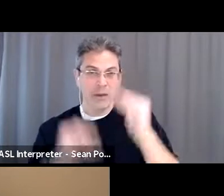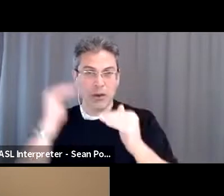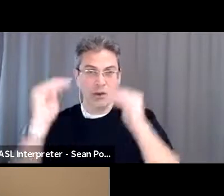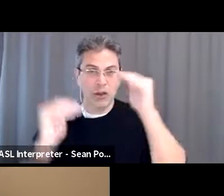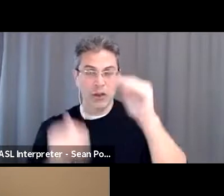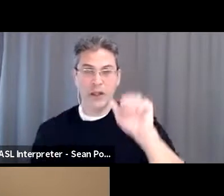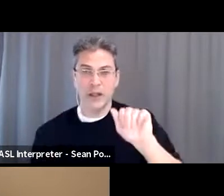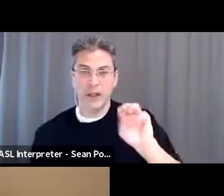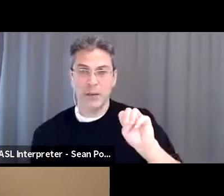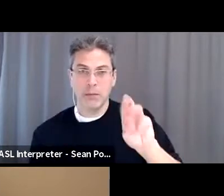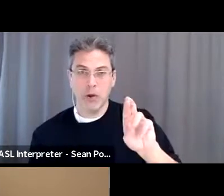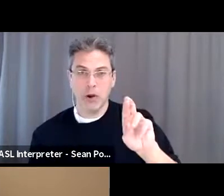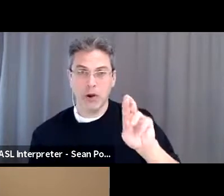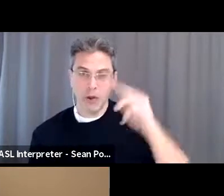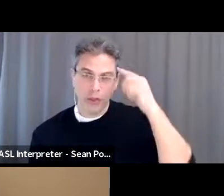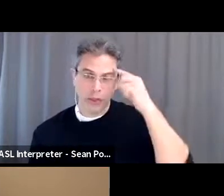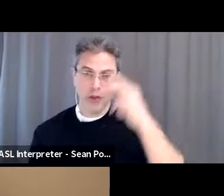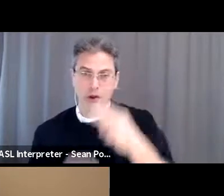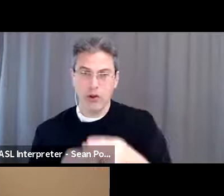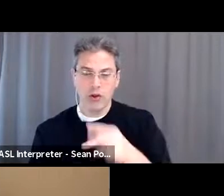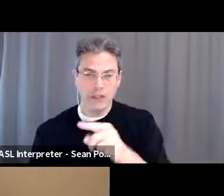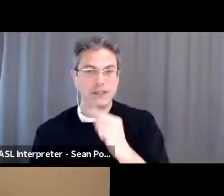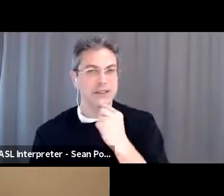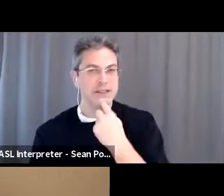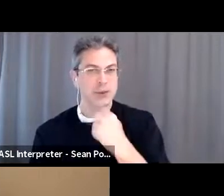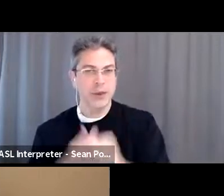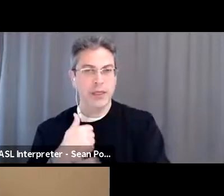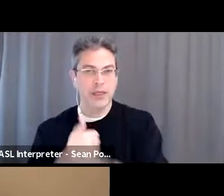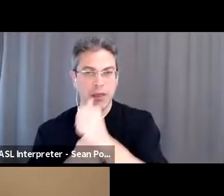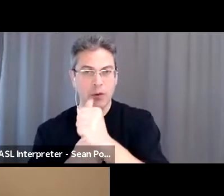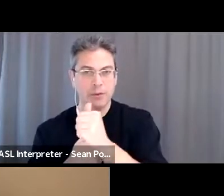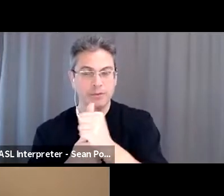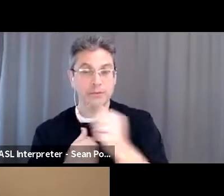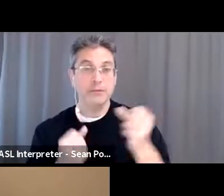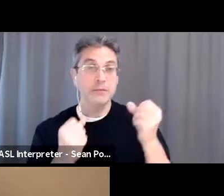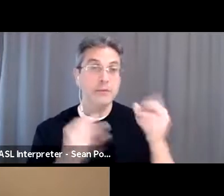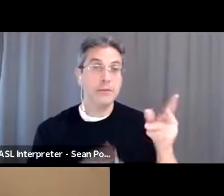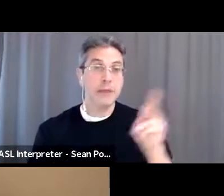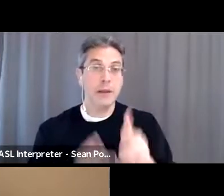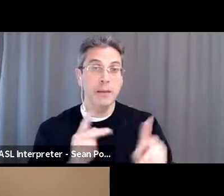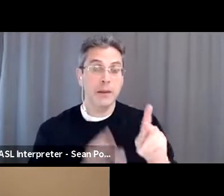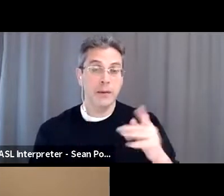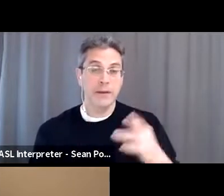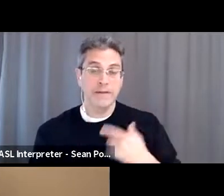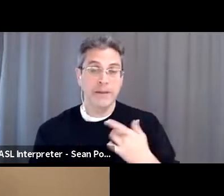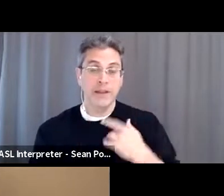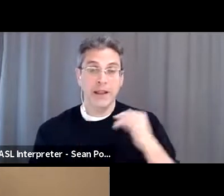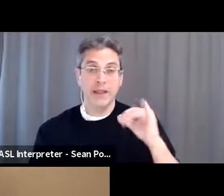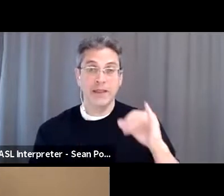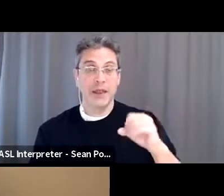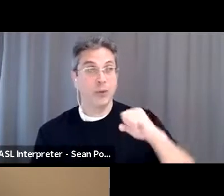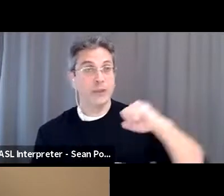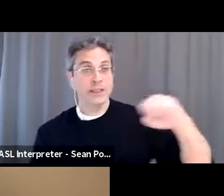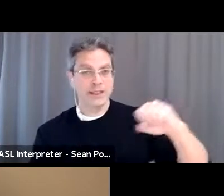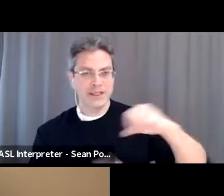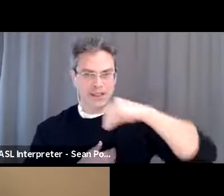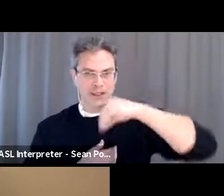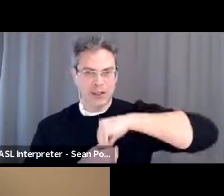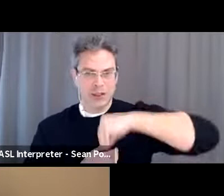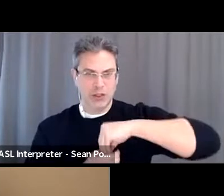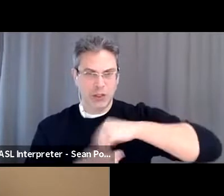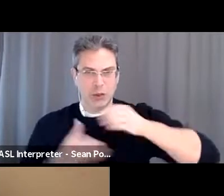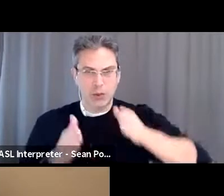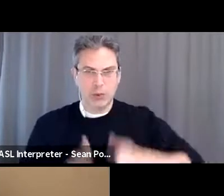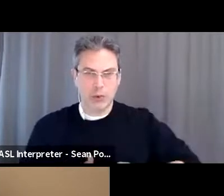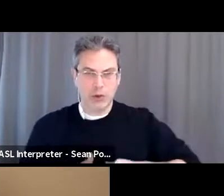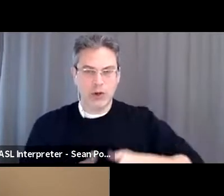was a serious threat. And very many people think that the resistance is in them, the human, rather than in the